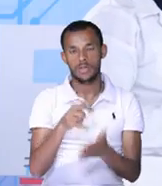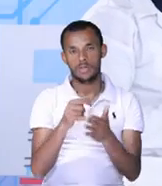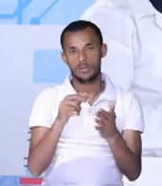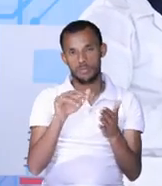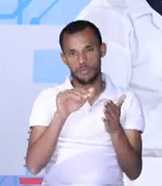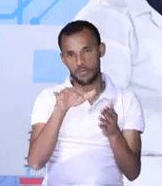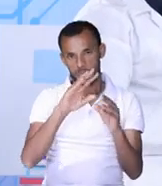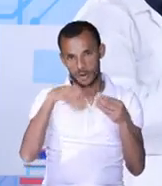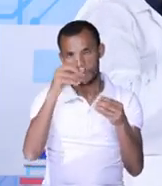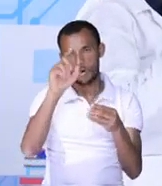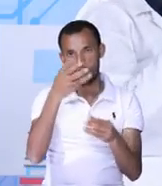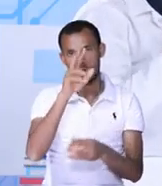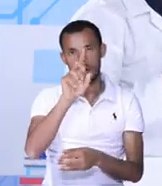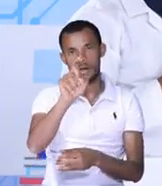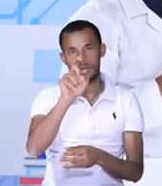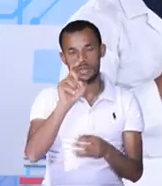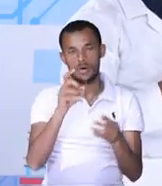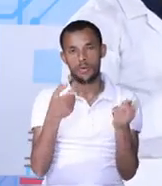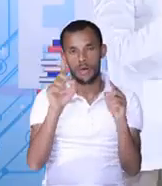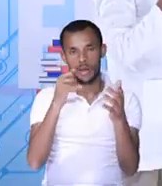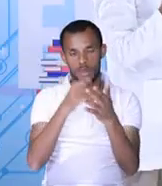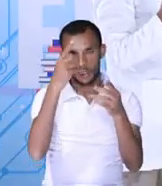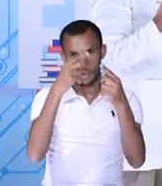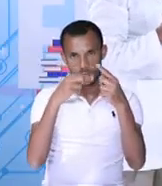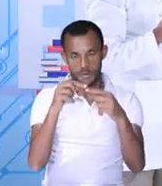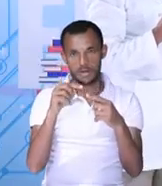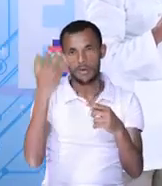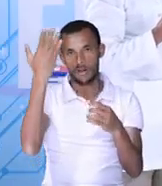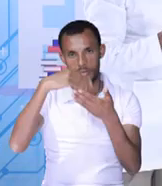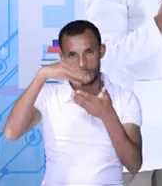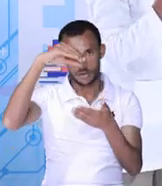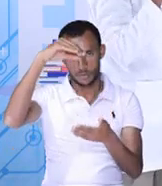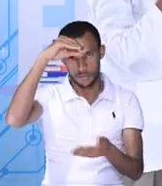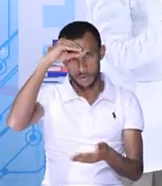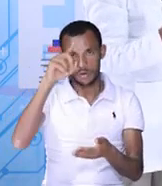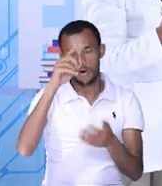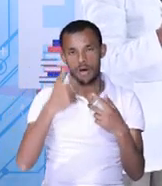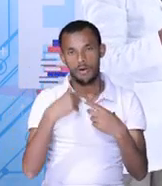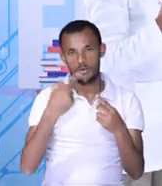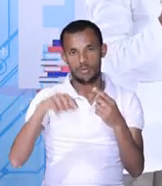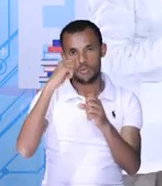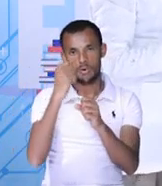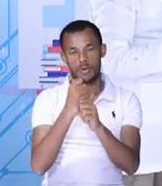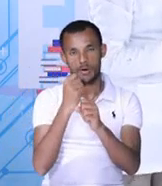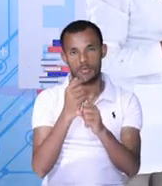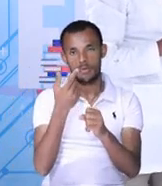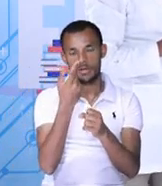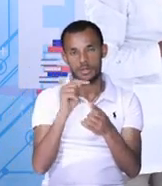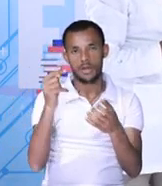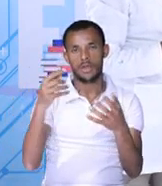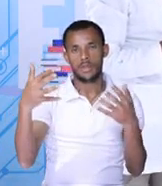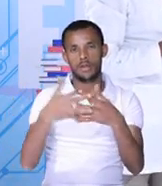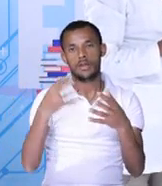x. When this happens, as we said in previous lecture, you have to apply integration